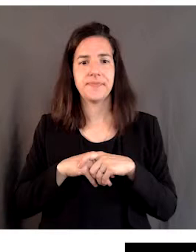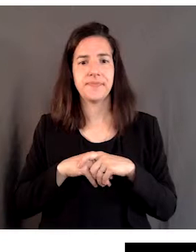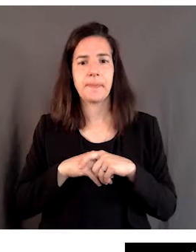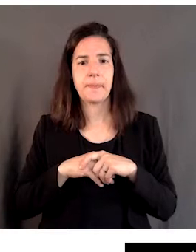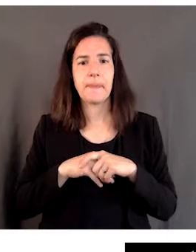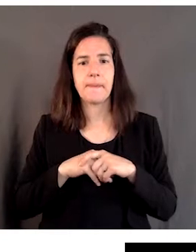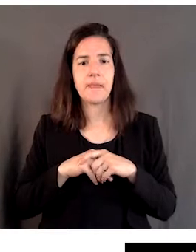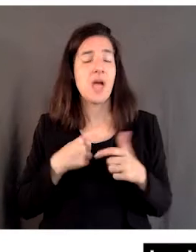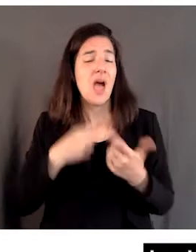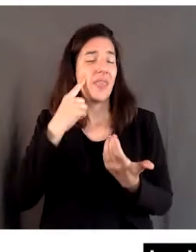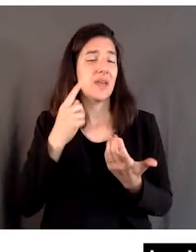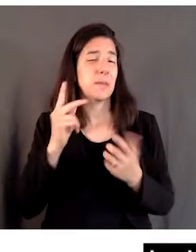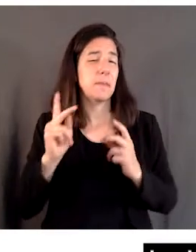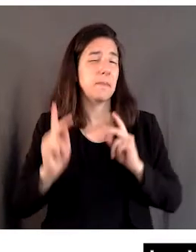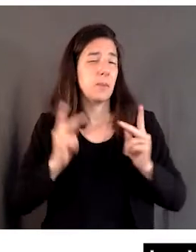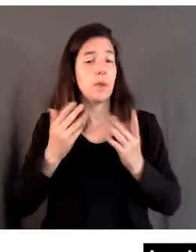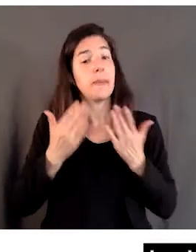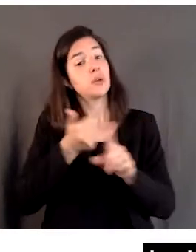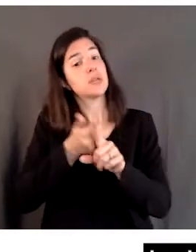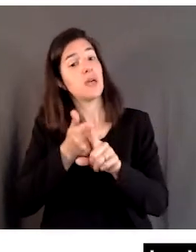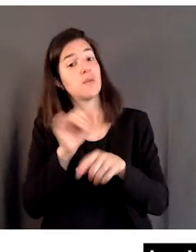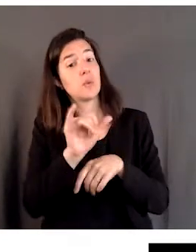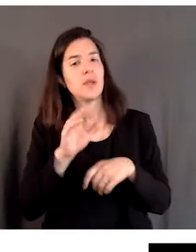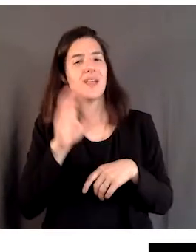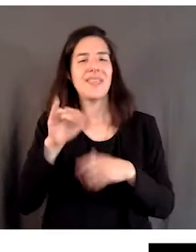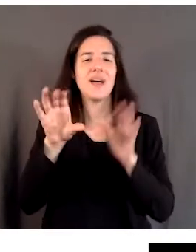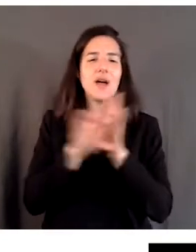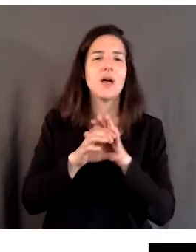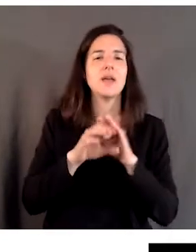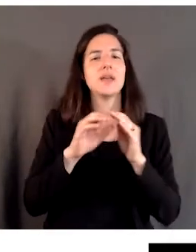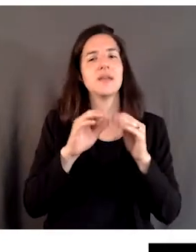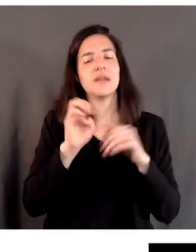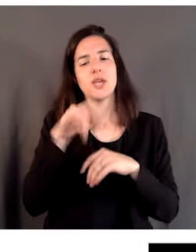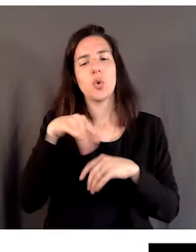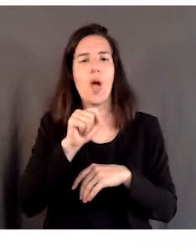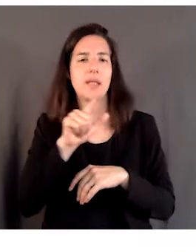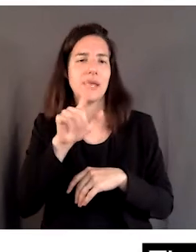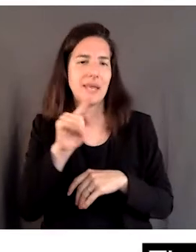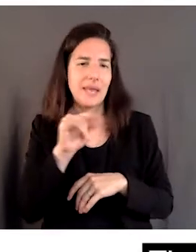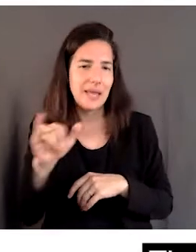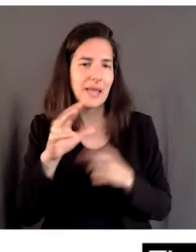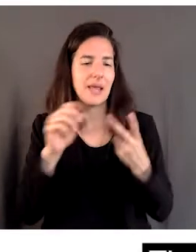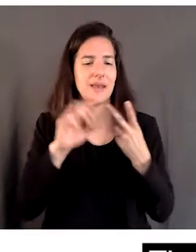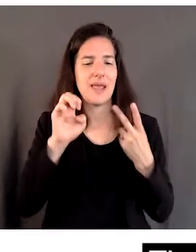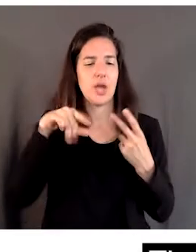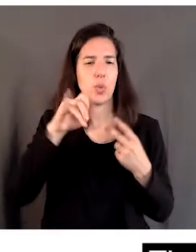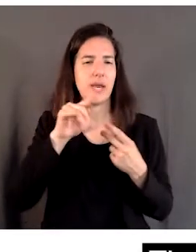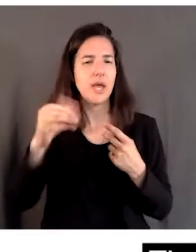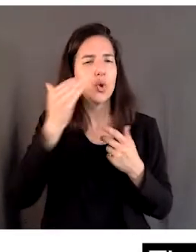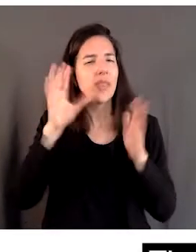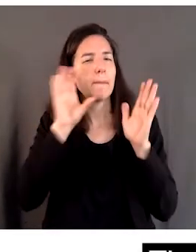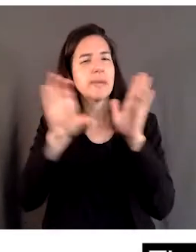people, maybe yourself included, the photo where it's like equality and equity, it's the people standing on the crates. There's another step to that